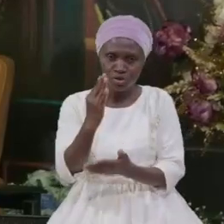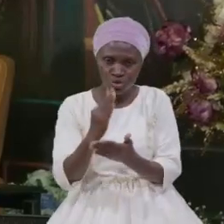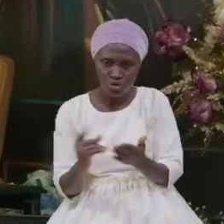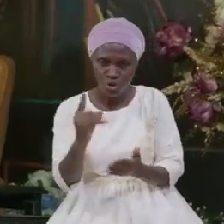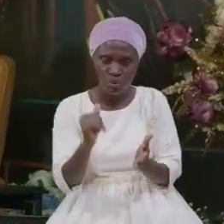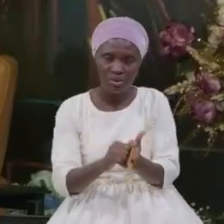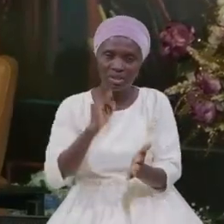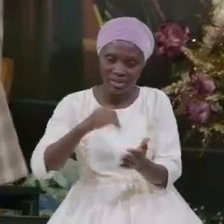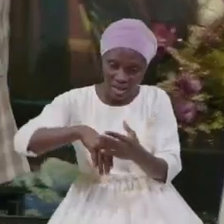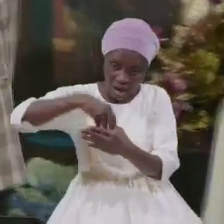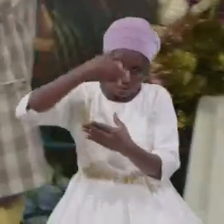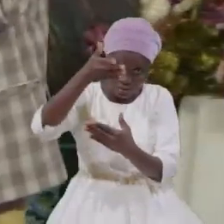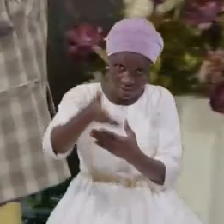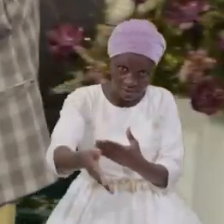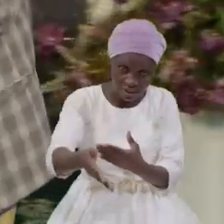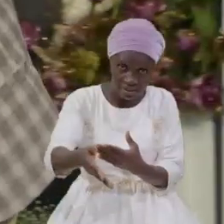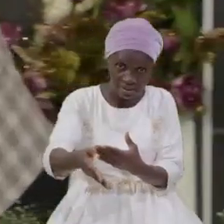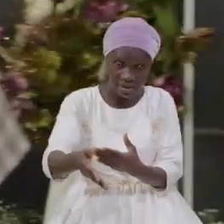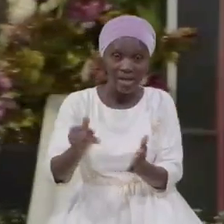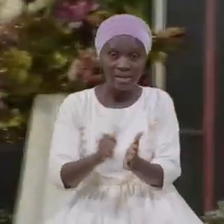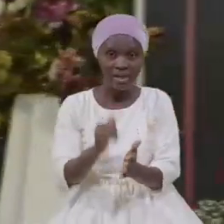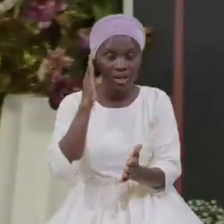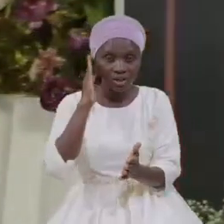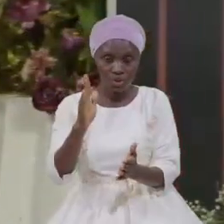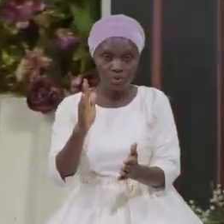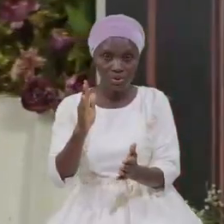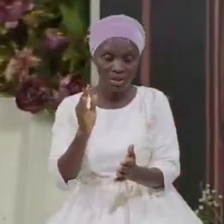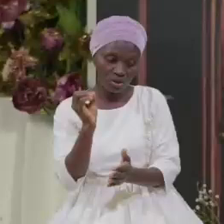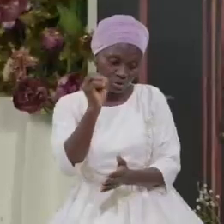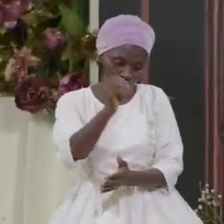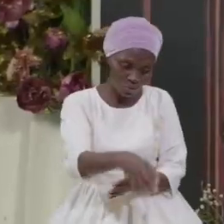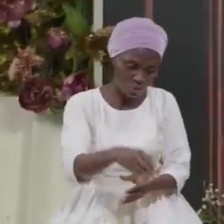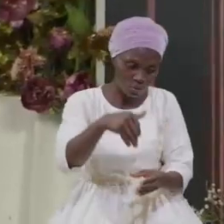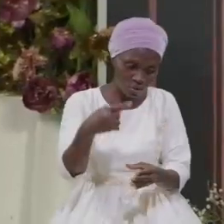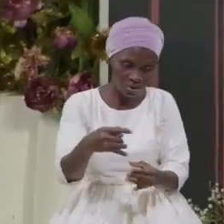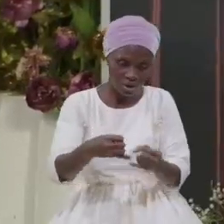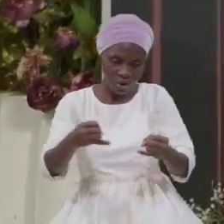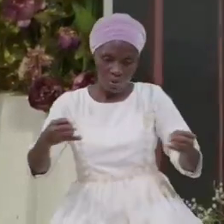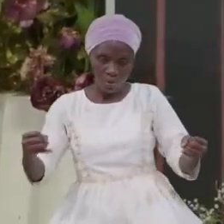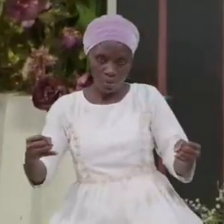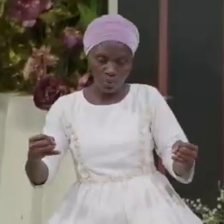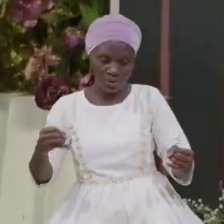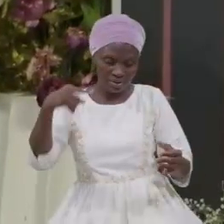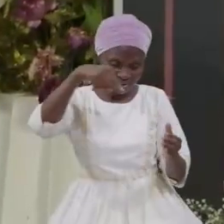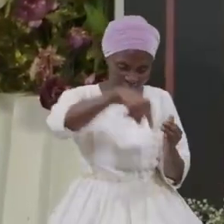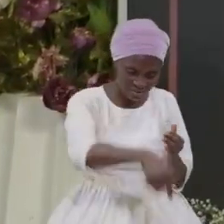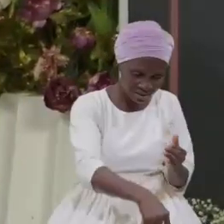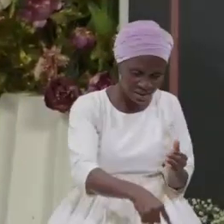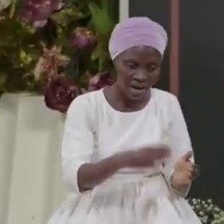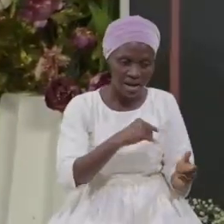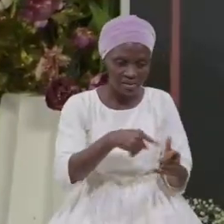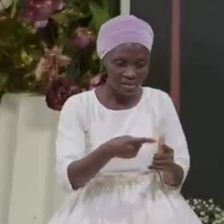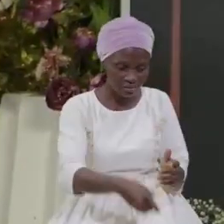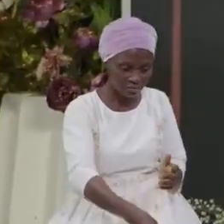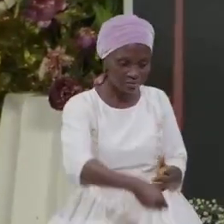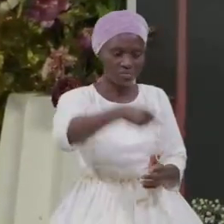well that will throw the rope down and say, hold on to that, and then he'll pull you up.